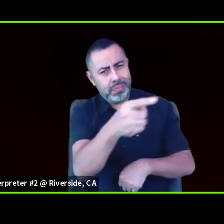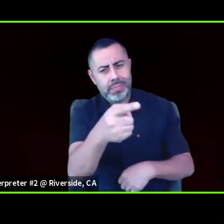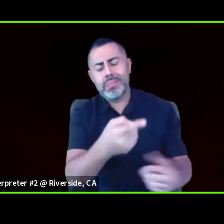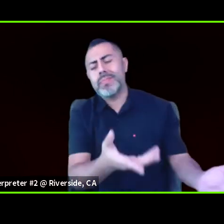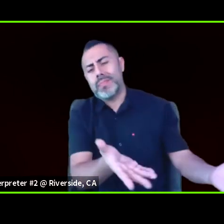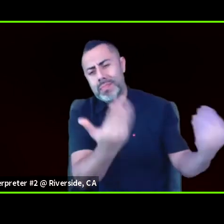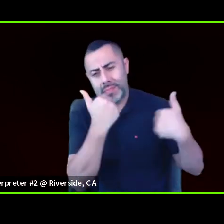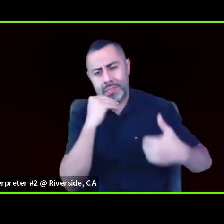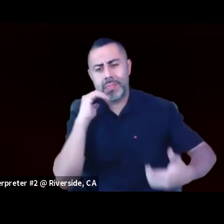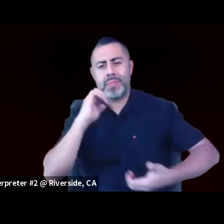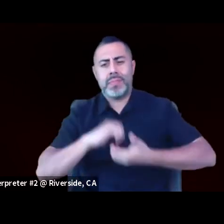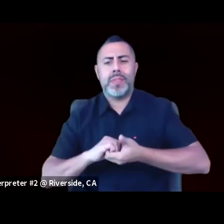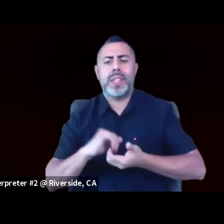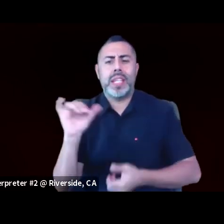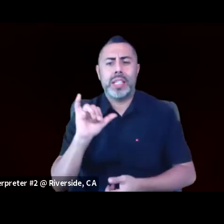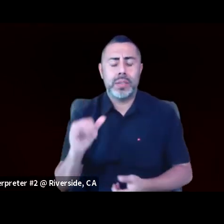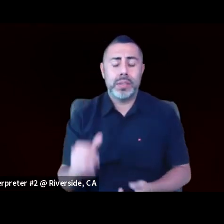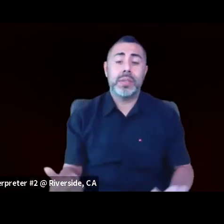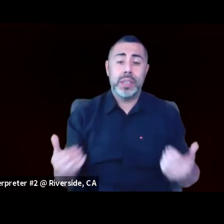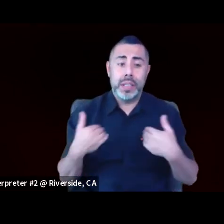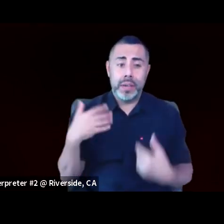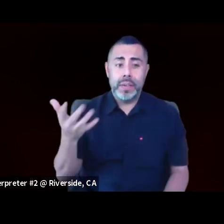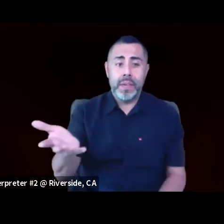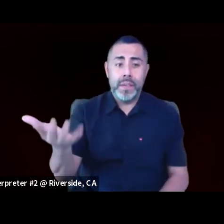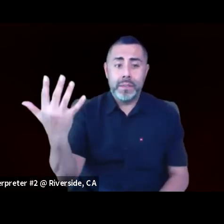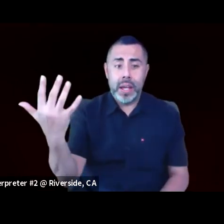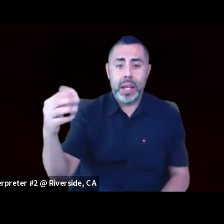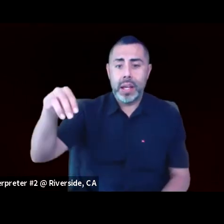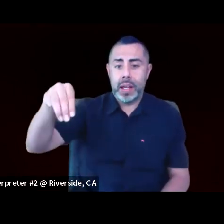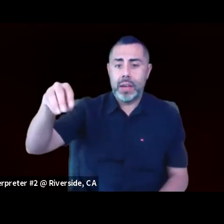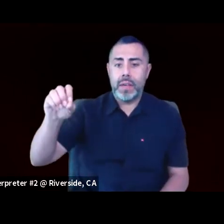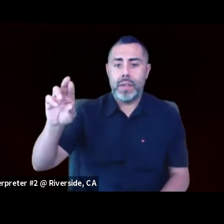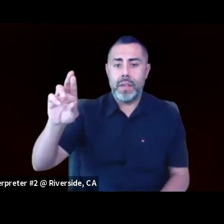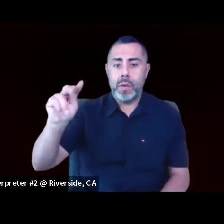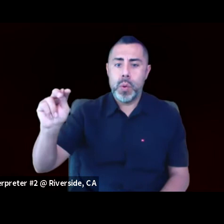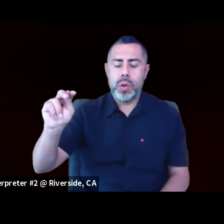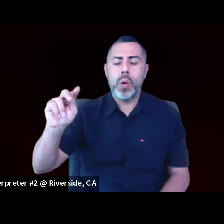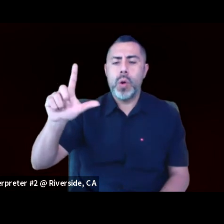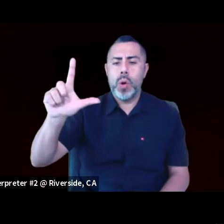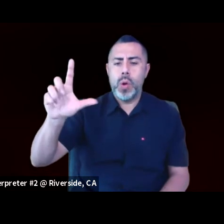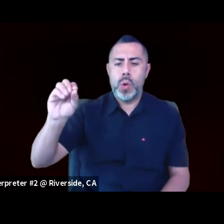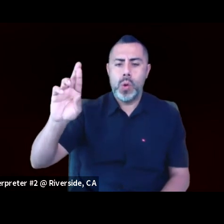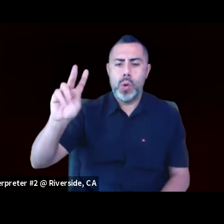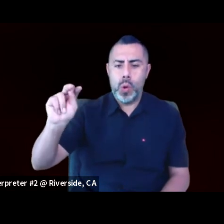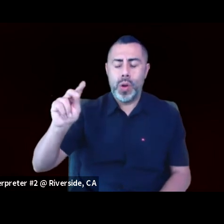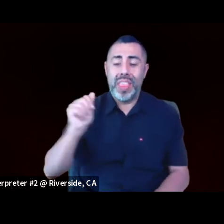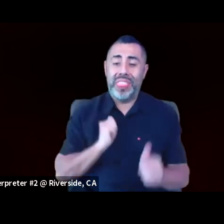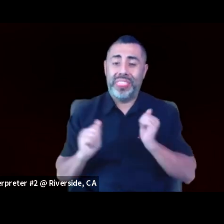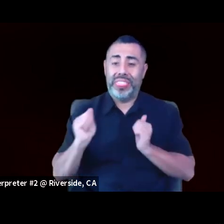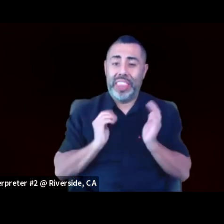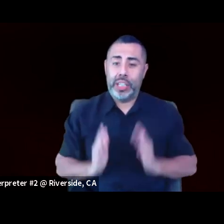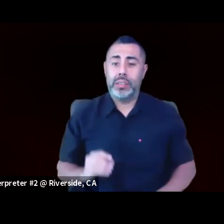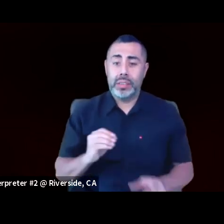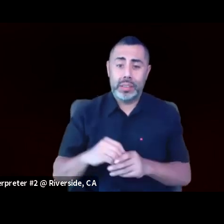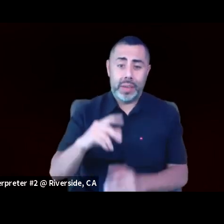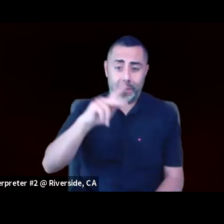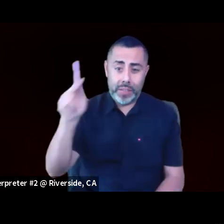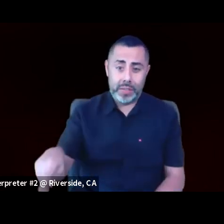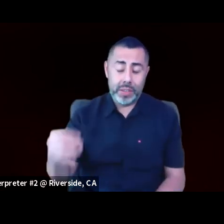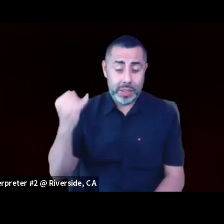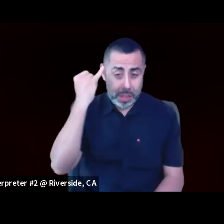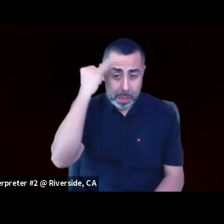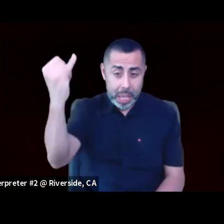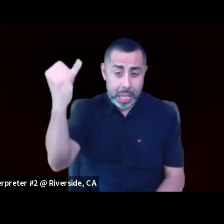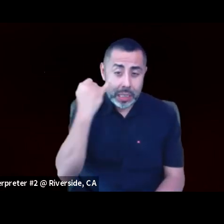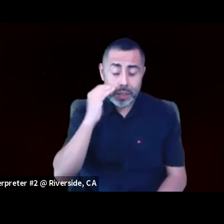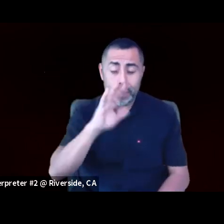We have 5 Lort theaters in Philadelphia. What if all 5 EDs came together to brainstorm